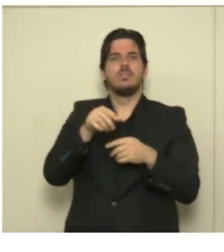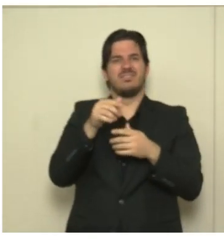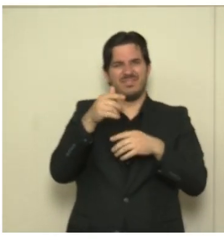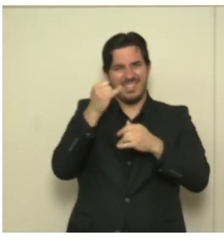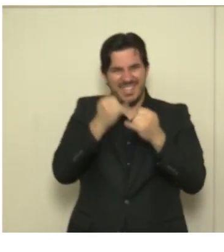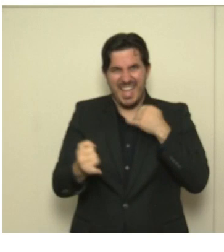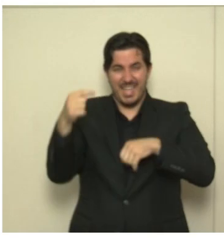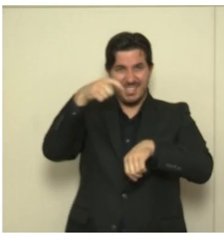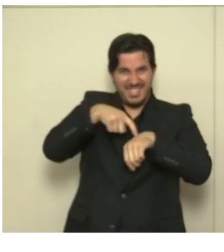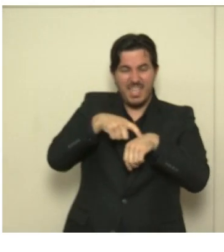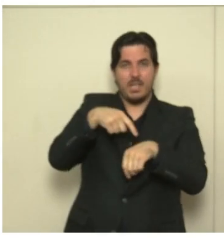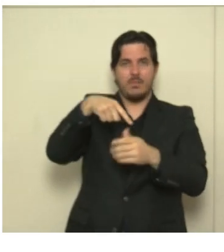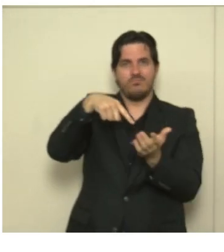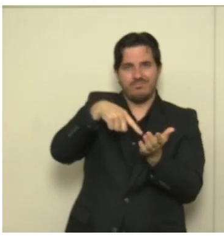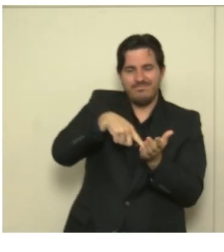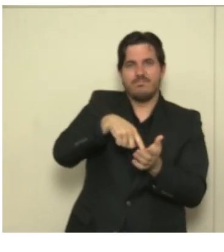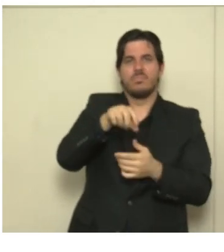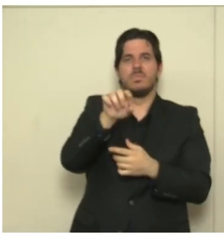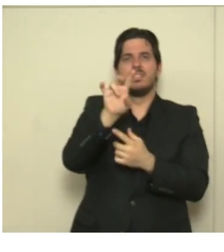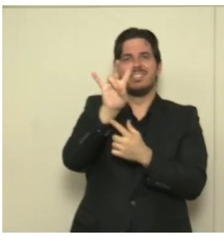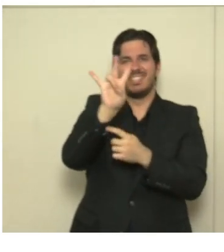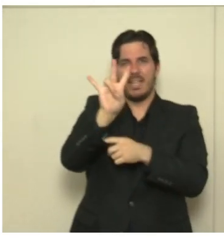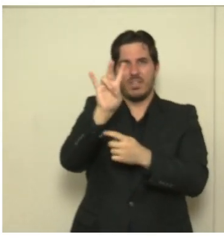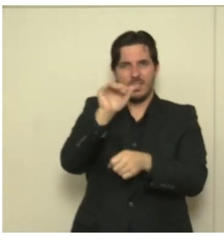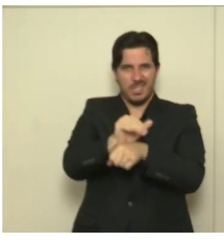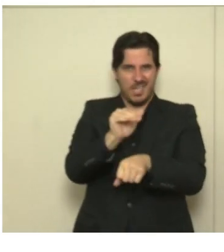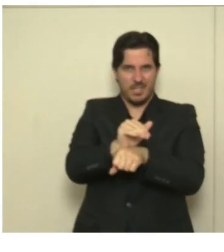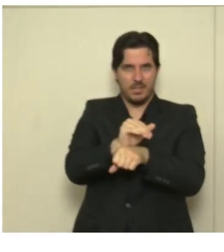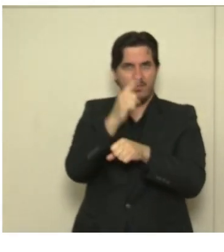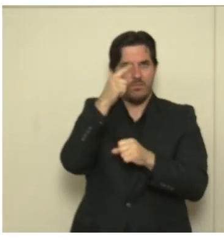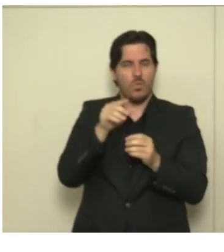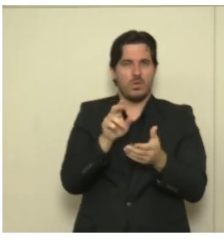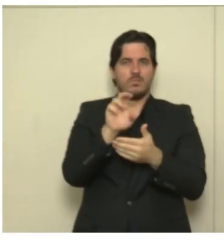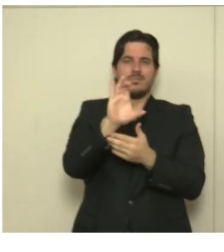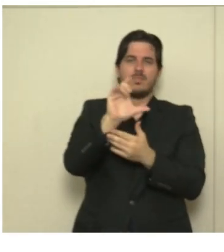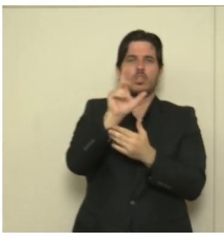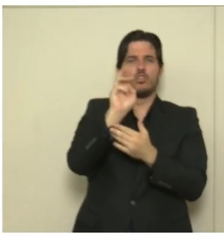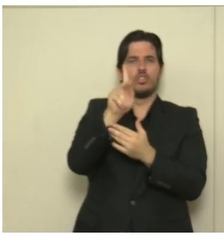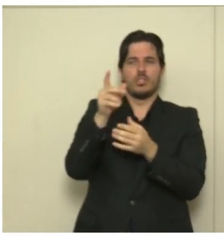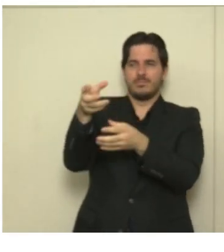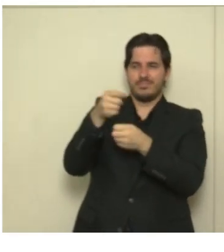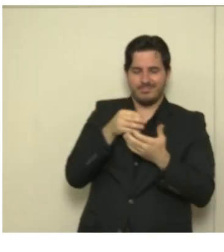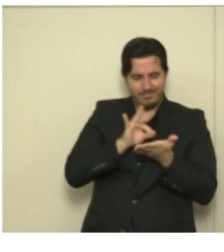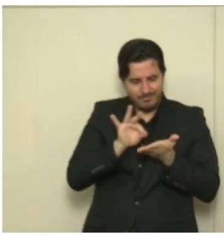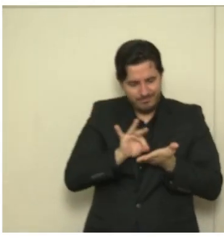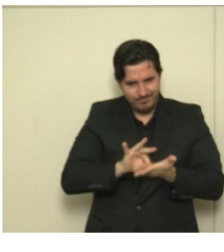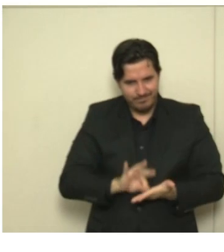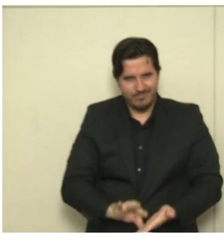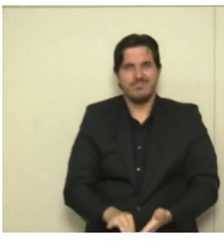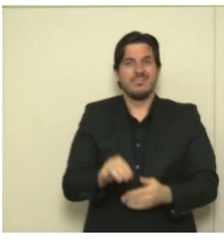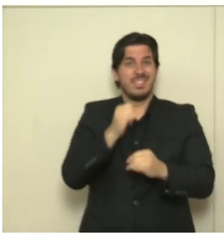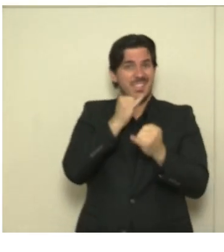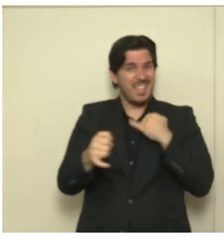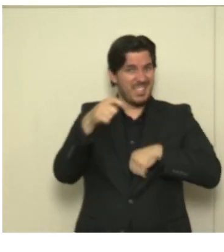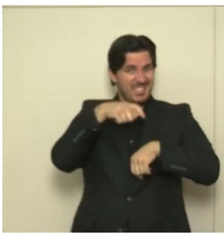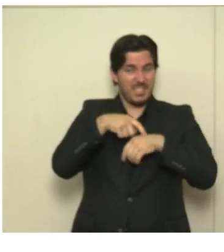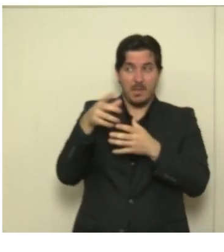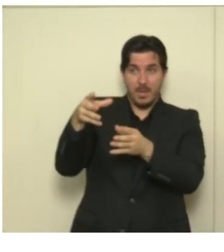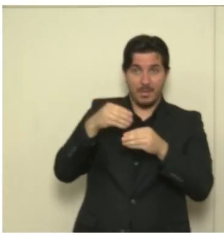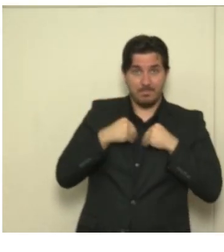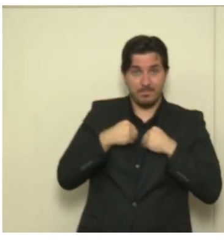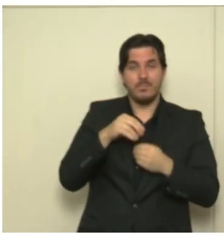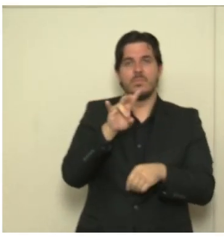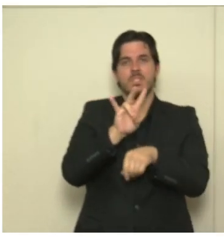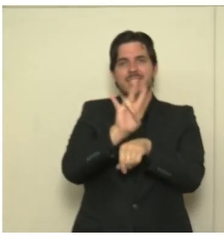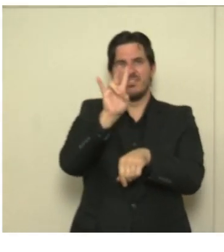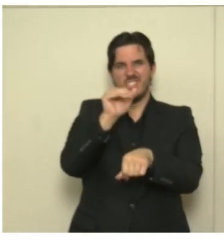Day. That is the deadline for a county clerk to receive a ballot here in New Mexico. Voters should also know that you can drop your